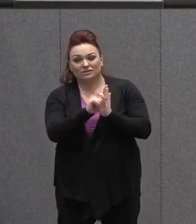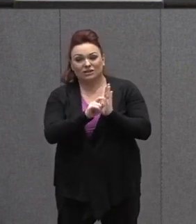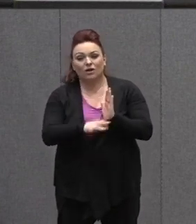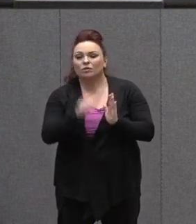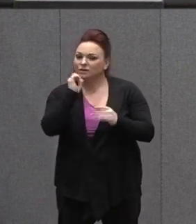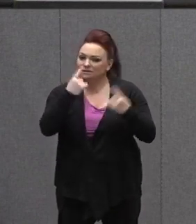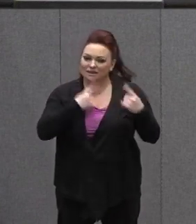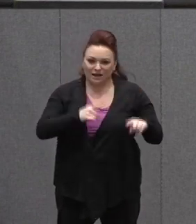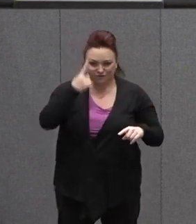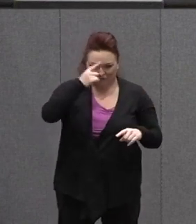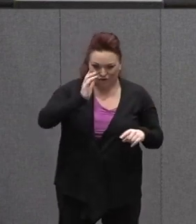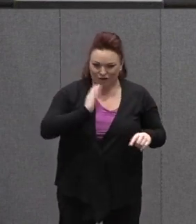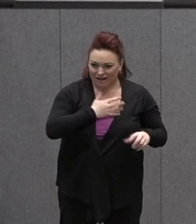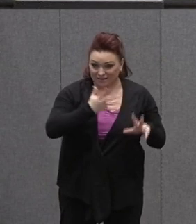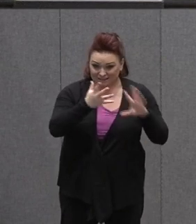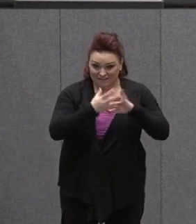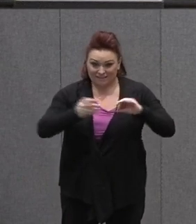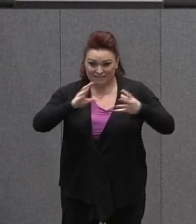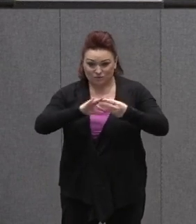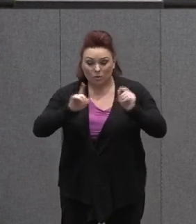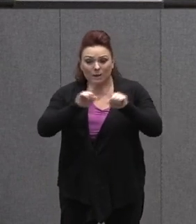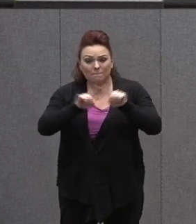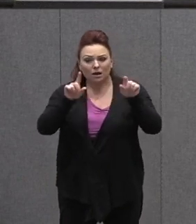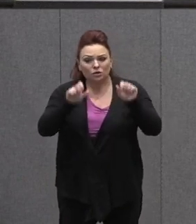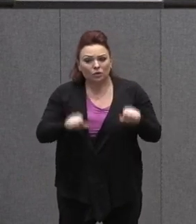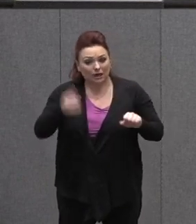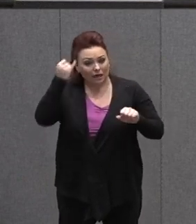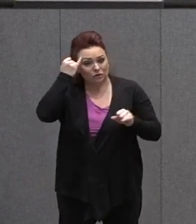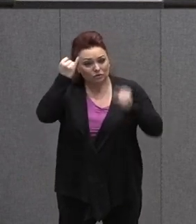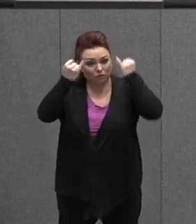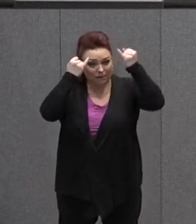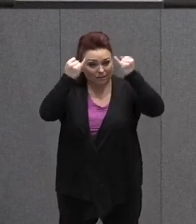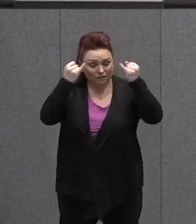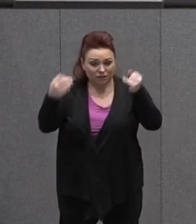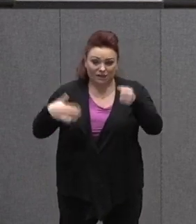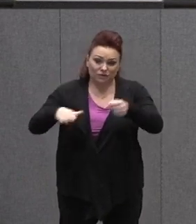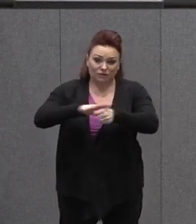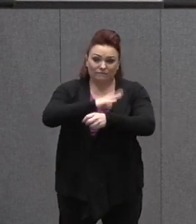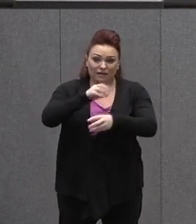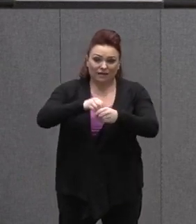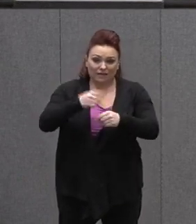story, but you can use your imagination to fill in the gaps.